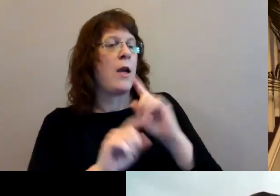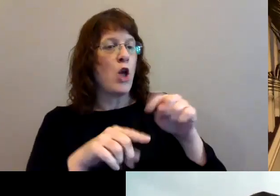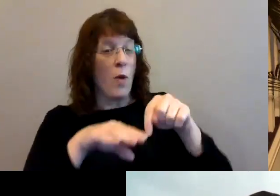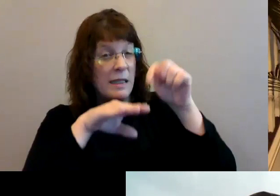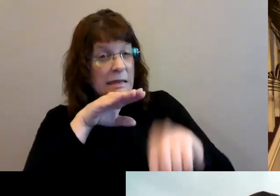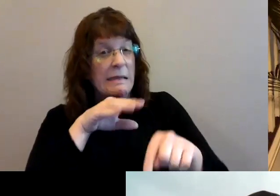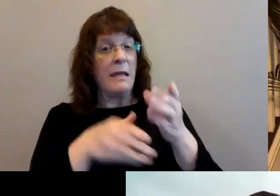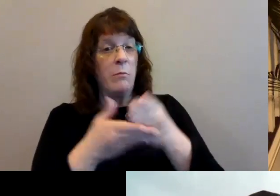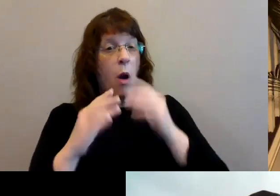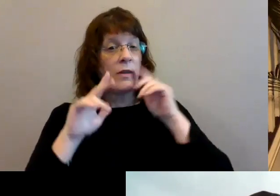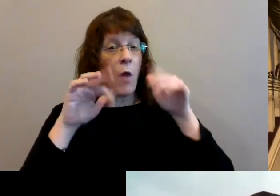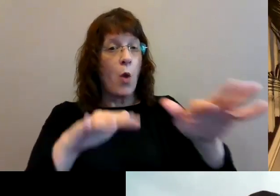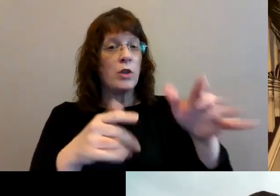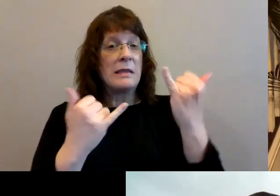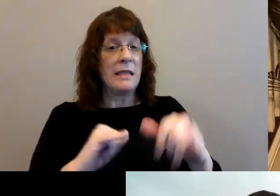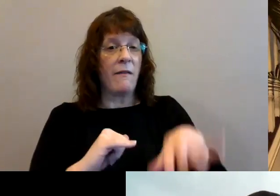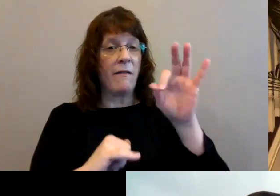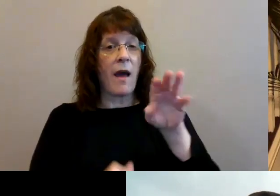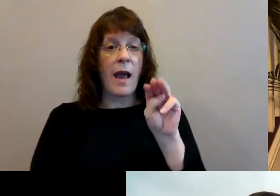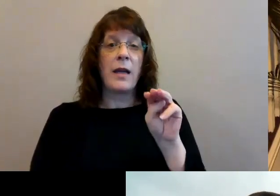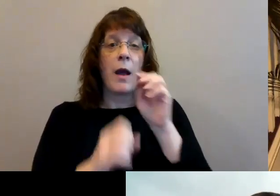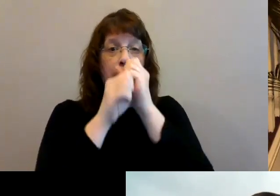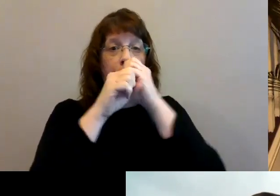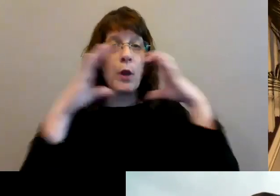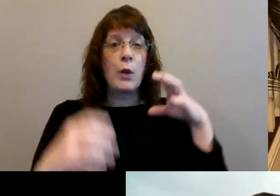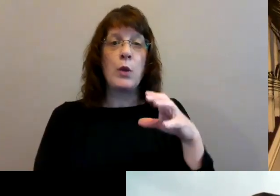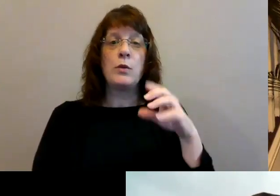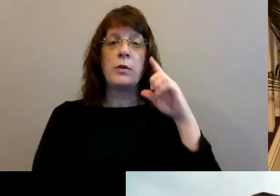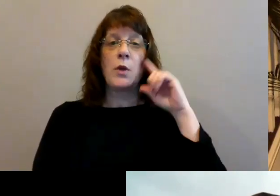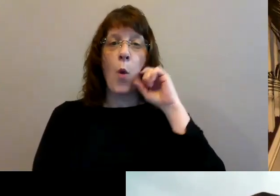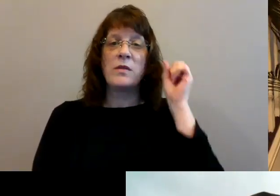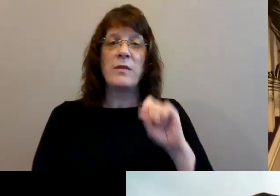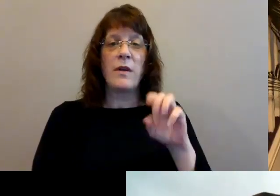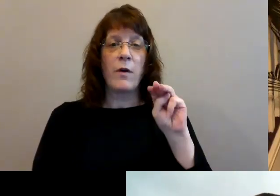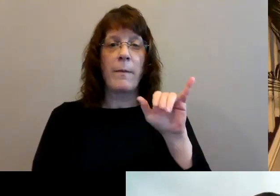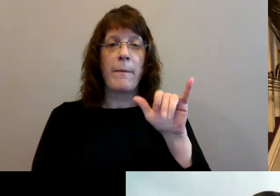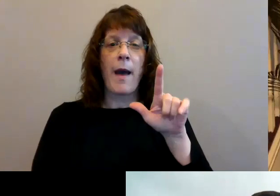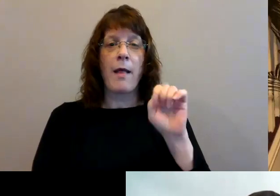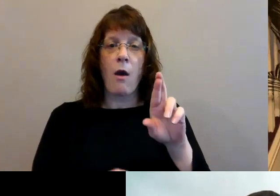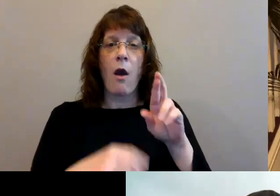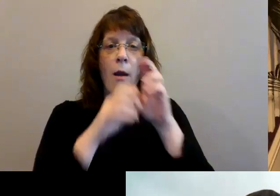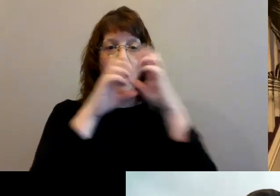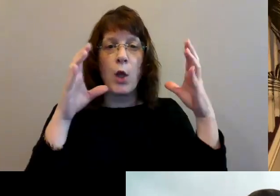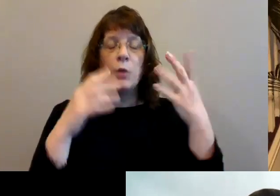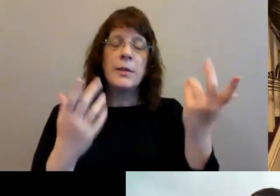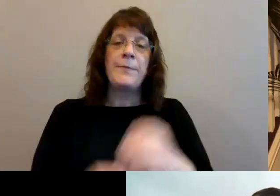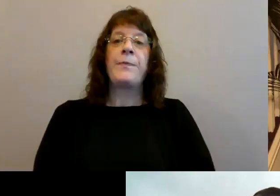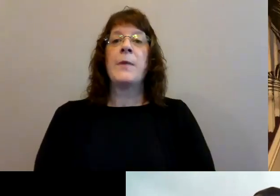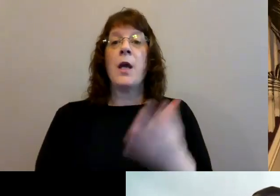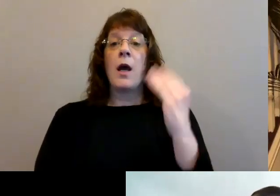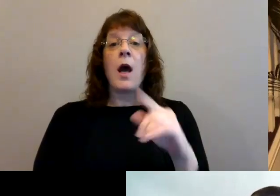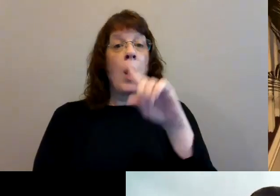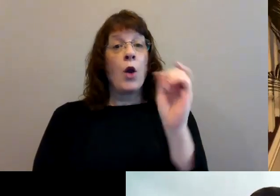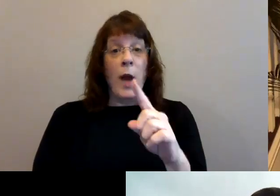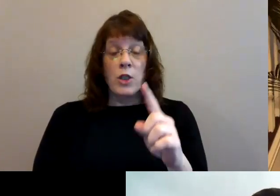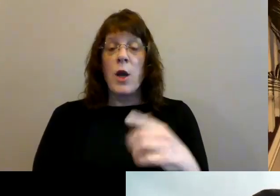like mylar balloons down there. It's Yeah, exactly. Yeah. Well, Krishna would like to know, what's the consequence